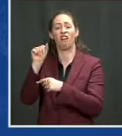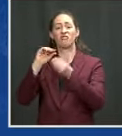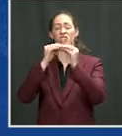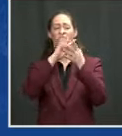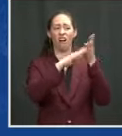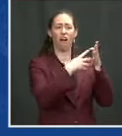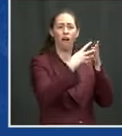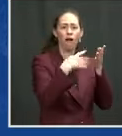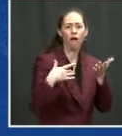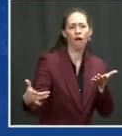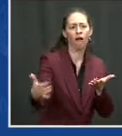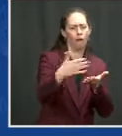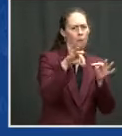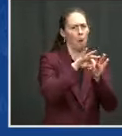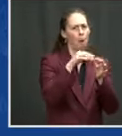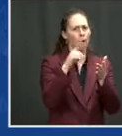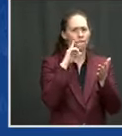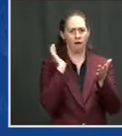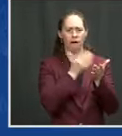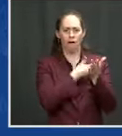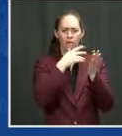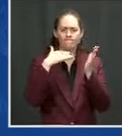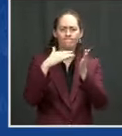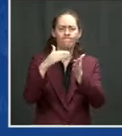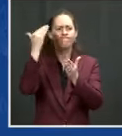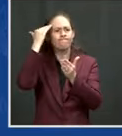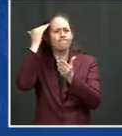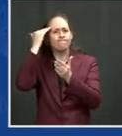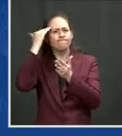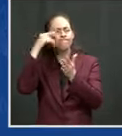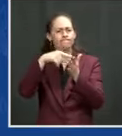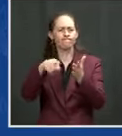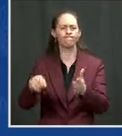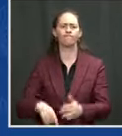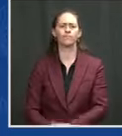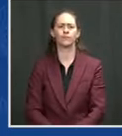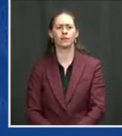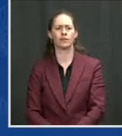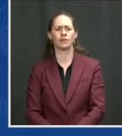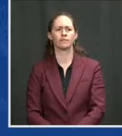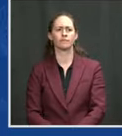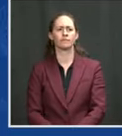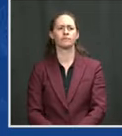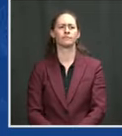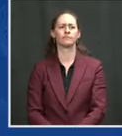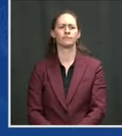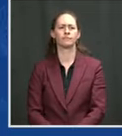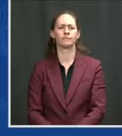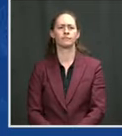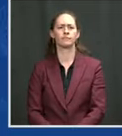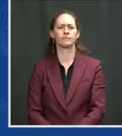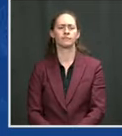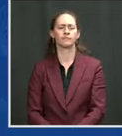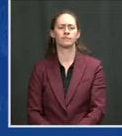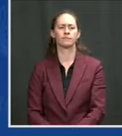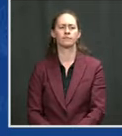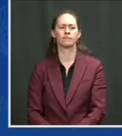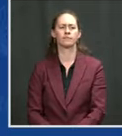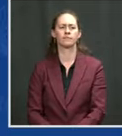mention that the governor just just touched on. But what we while some states go into the field to do some polling,